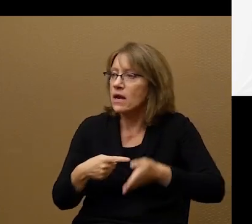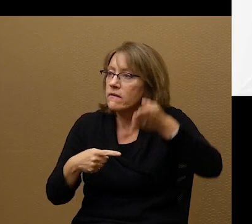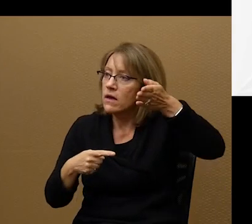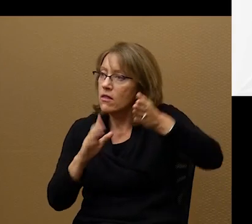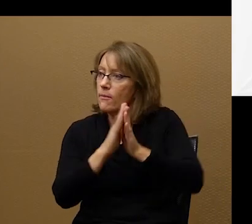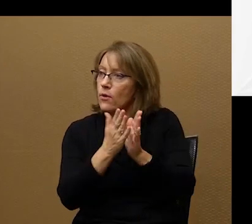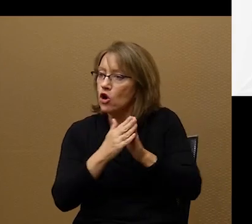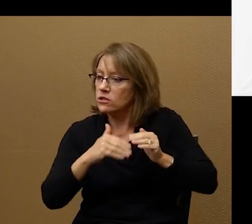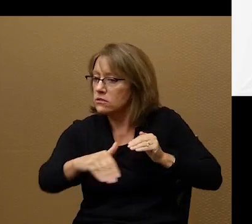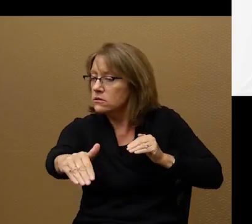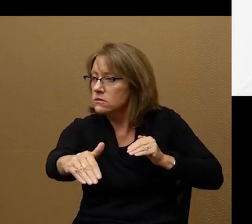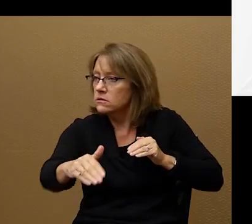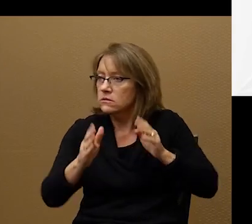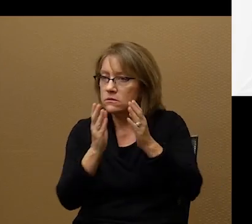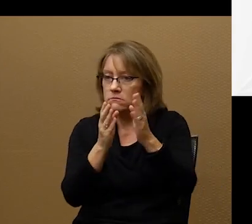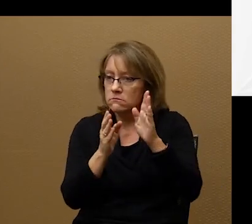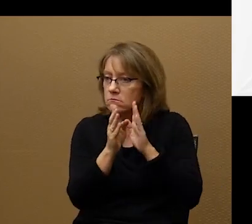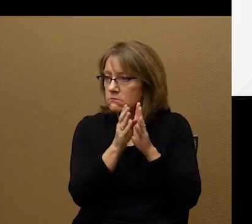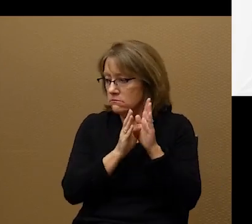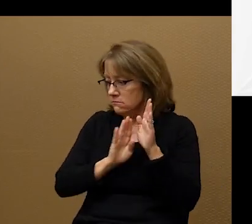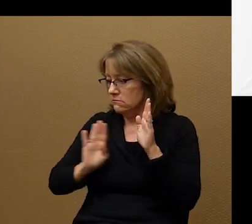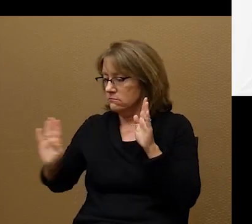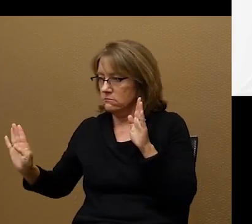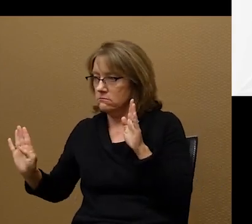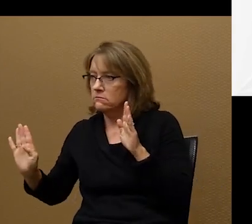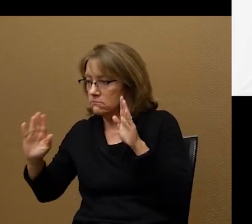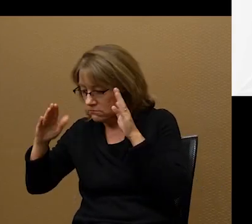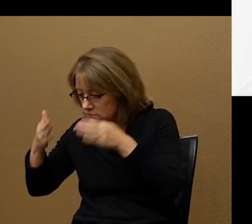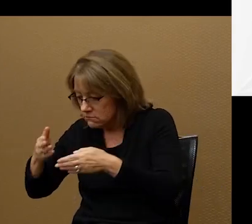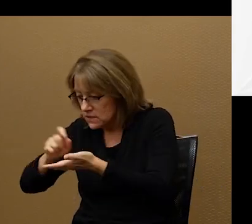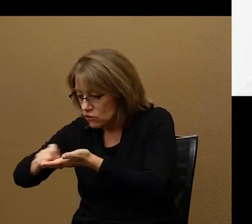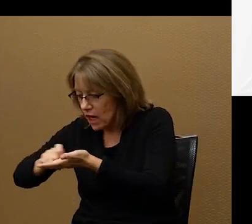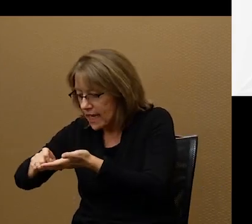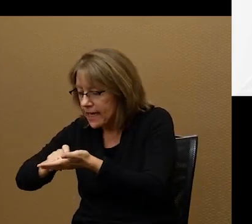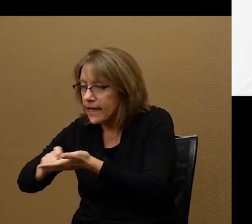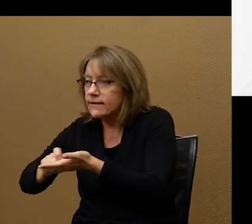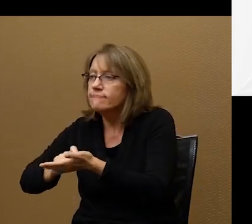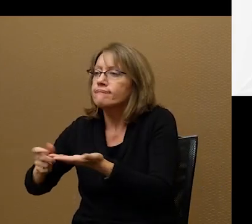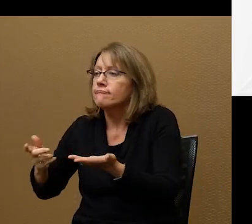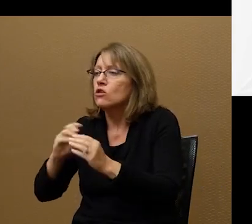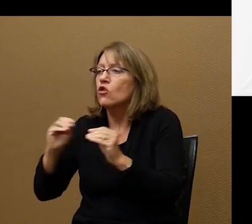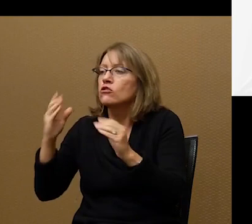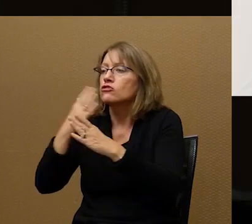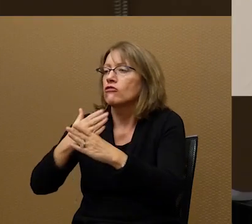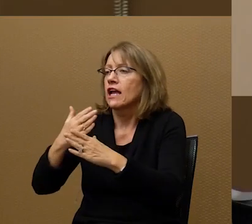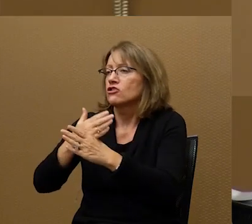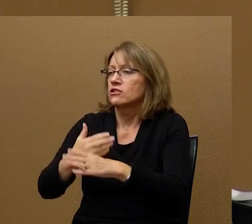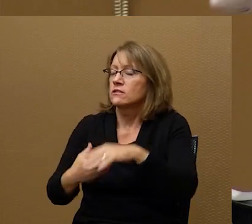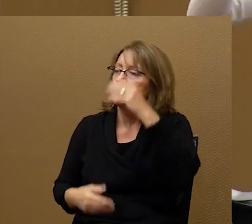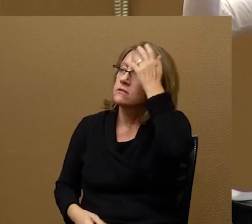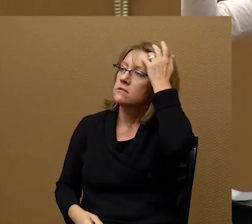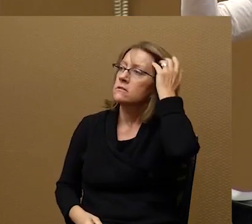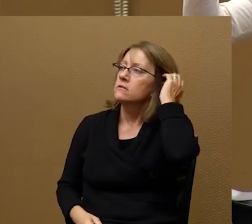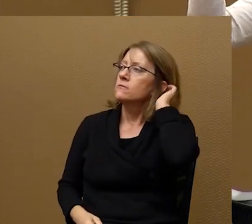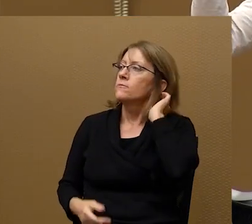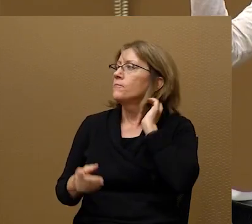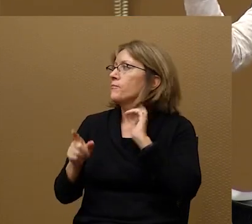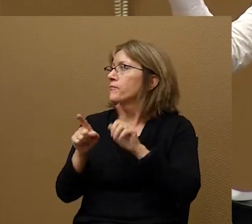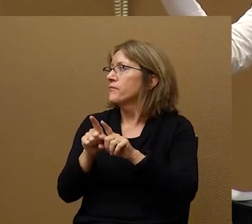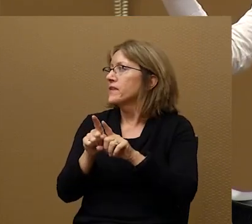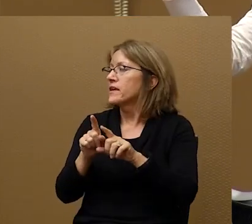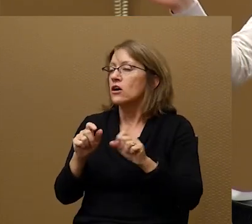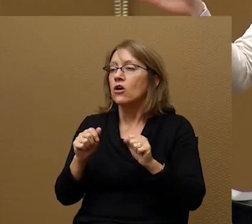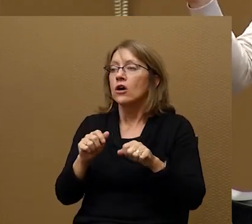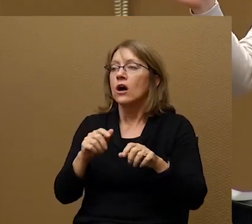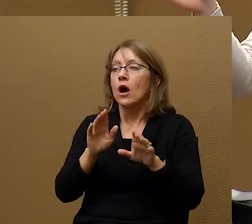this area, then they know they have to write. You can also put like a piece of cloth